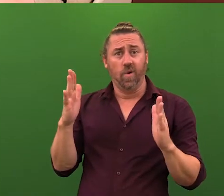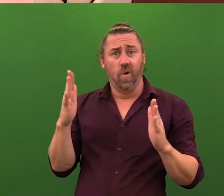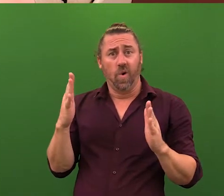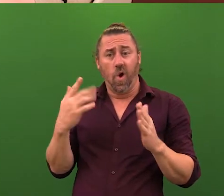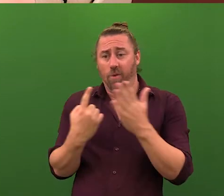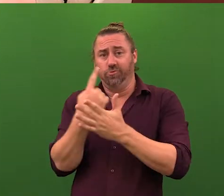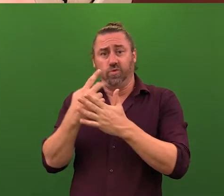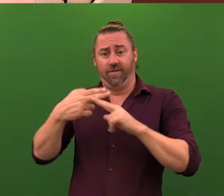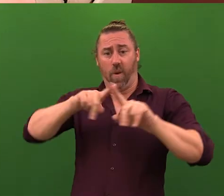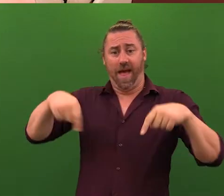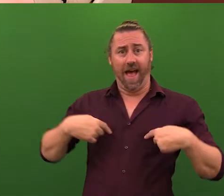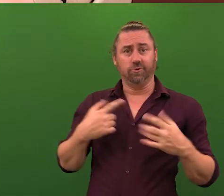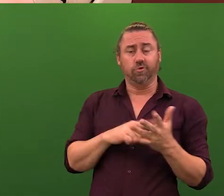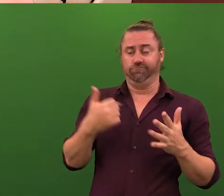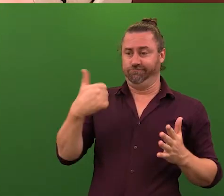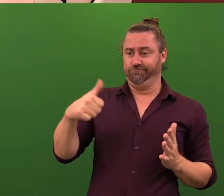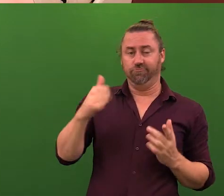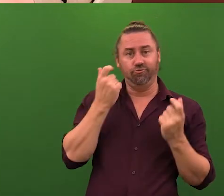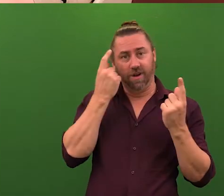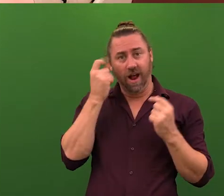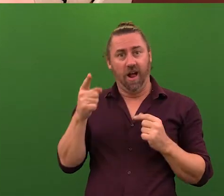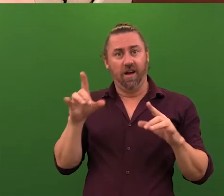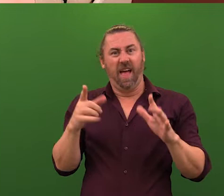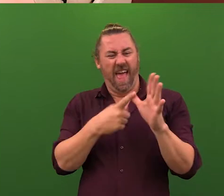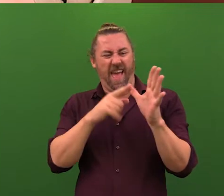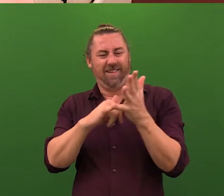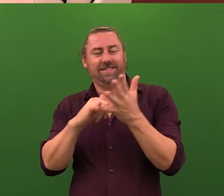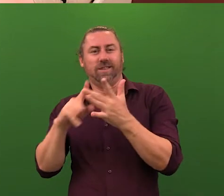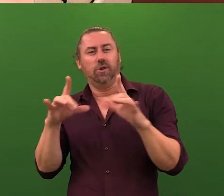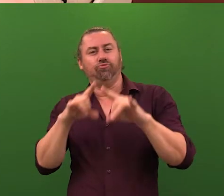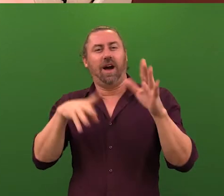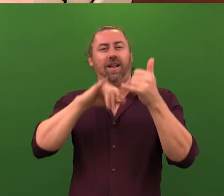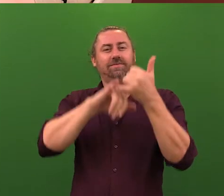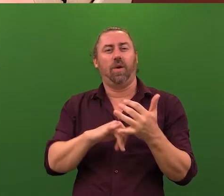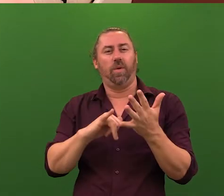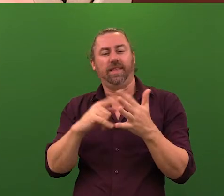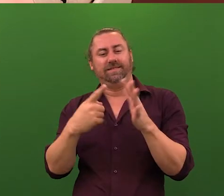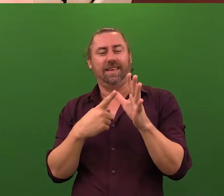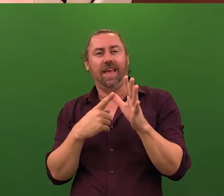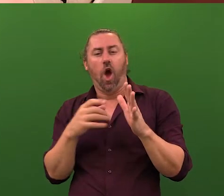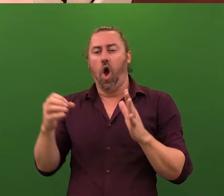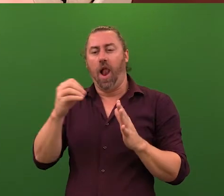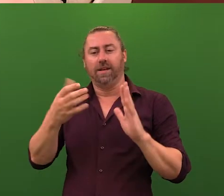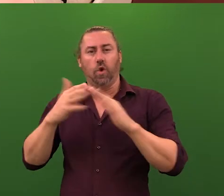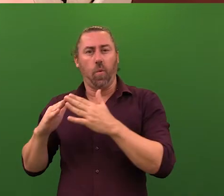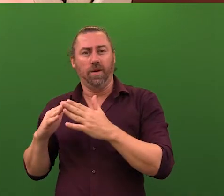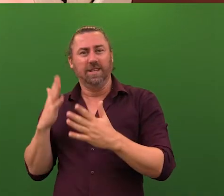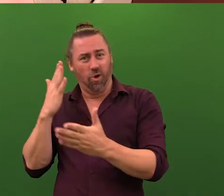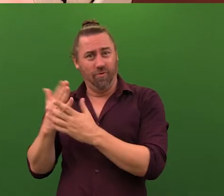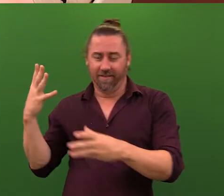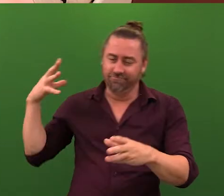that this Australian South Sea Islander community is still here and they're still thriving and